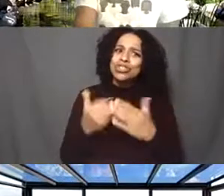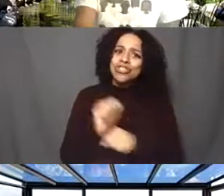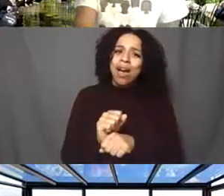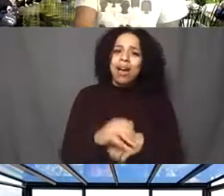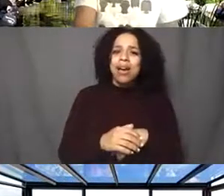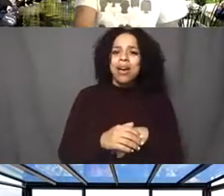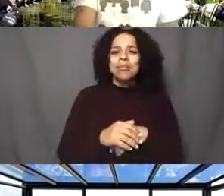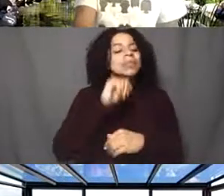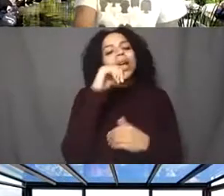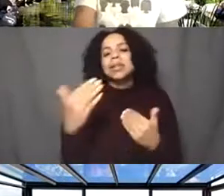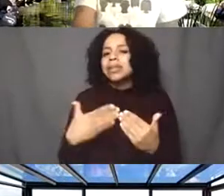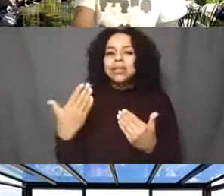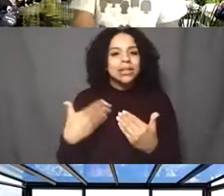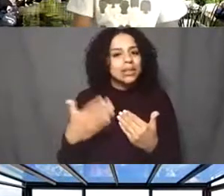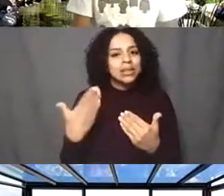it was not easy. And even now,